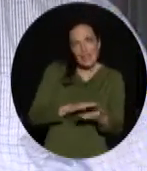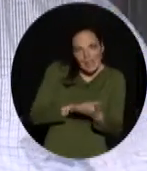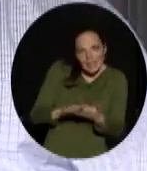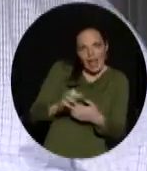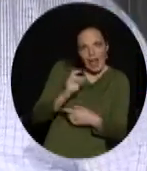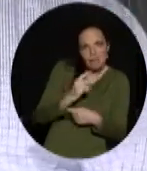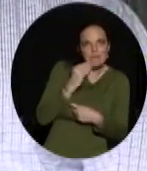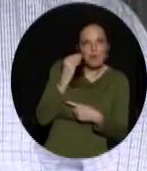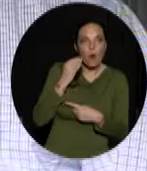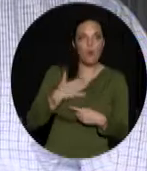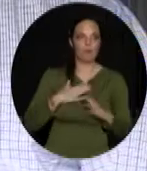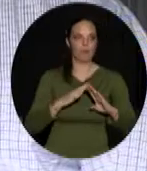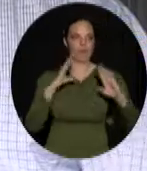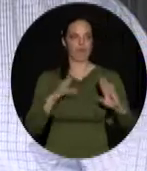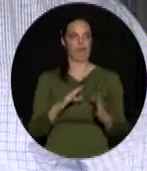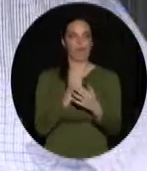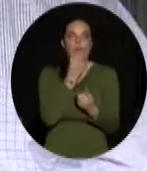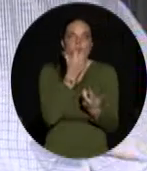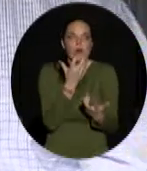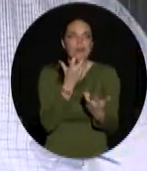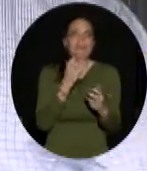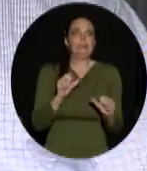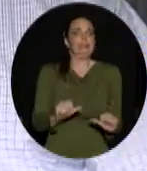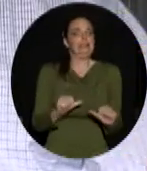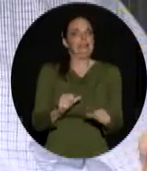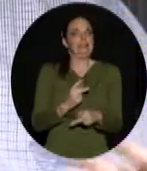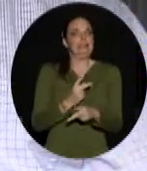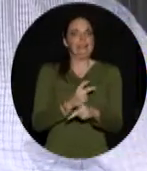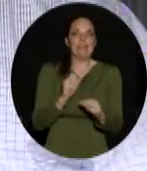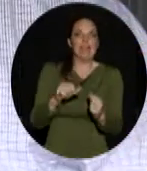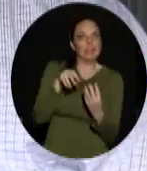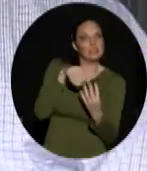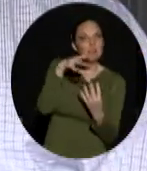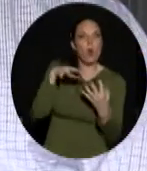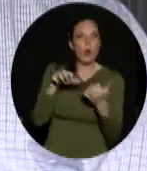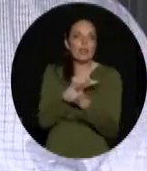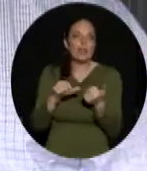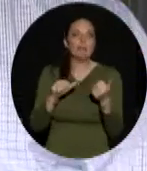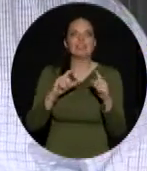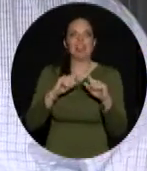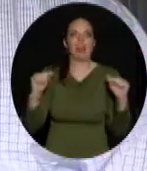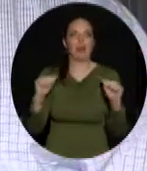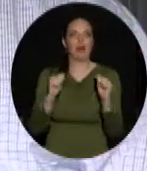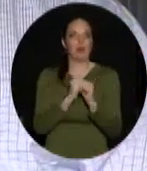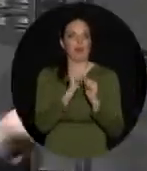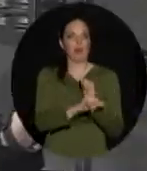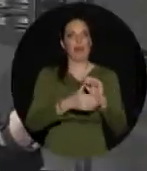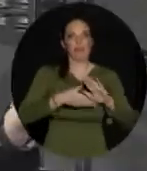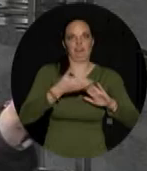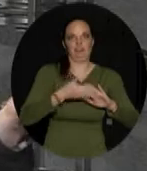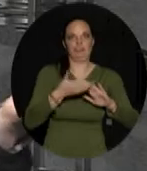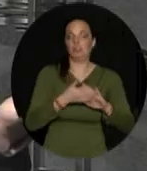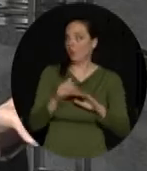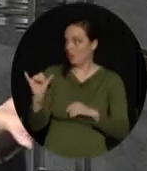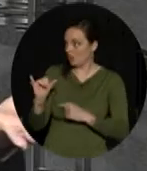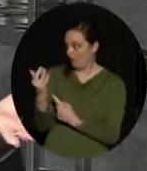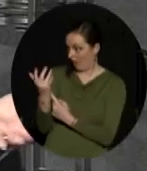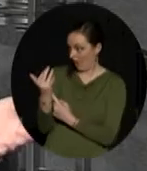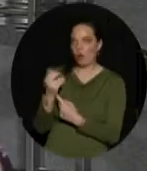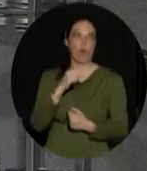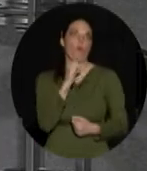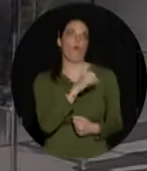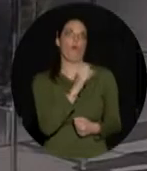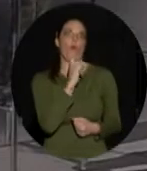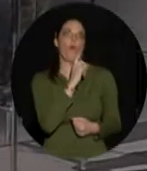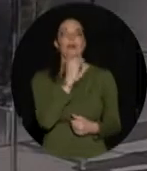really warm house, but a lot of times you can risk smoke damage. You can risk all kinds of things that come with leaving that equipment running. Same with candles. Oh, absolutely.